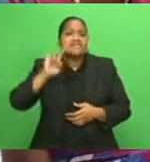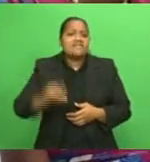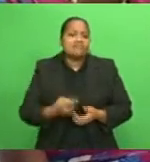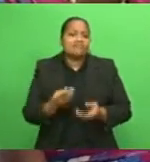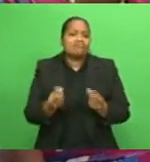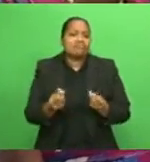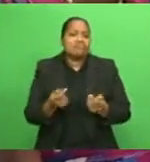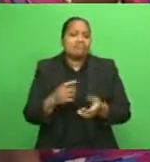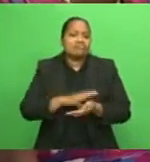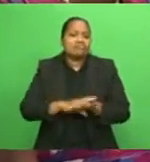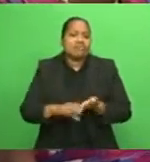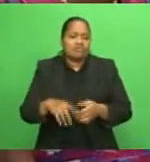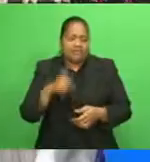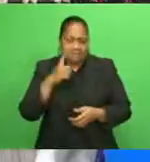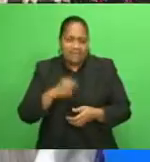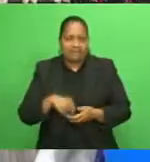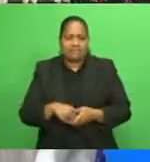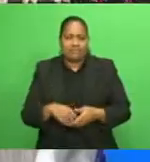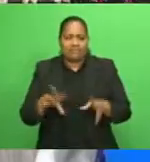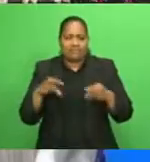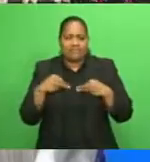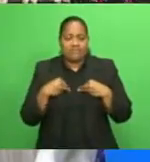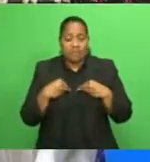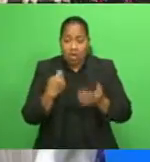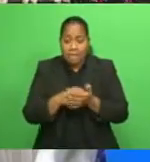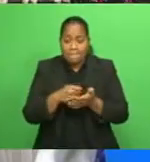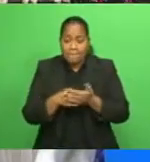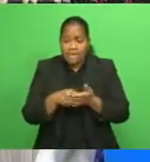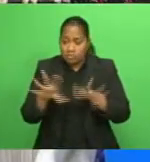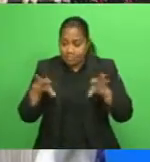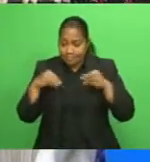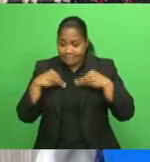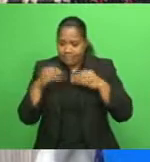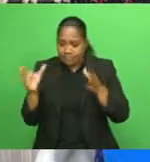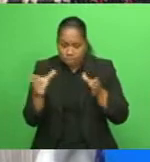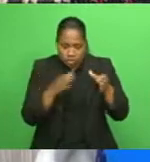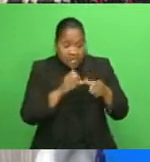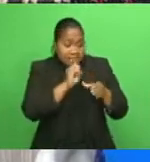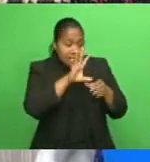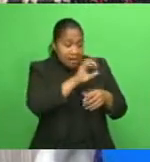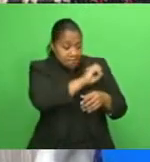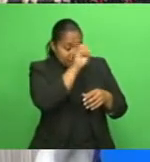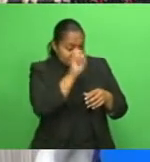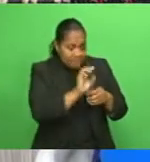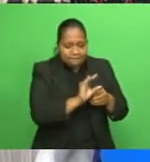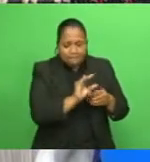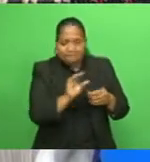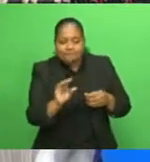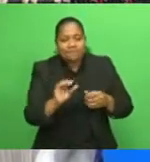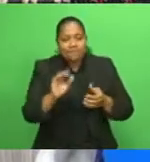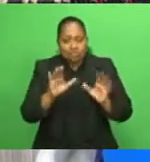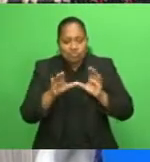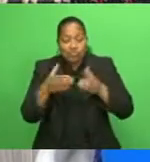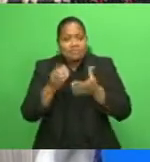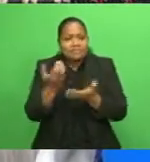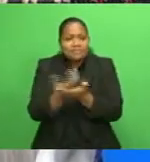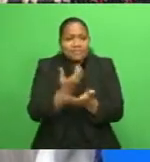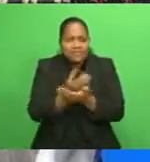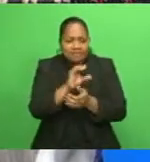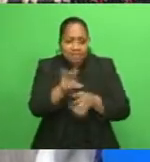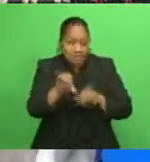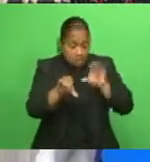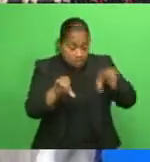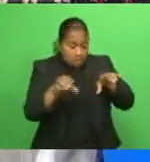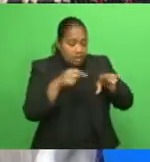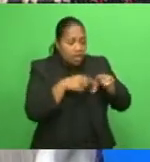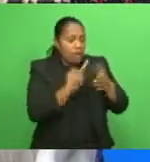have always been prioritized. When the money comes, we have to put aside 10% for the group saving. The remaining is then